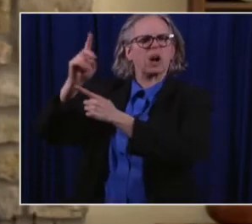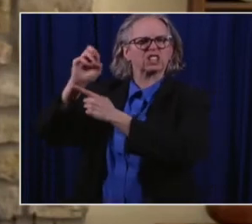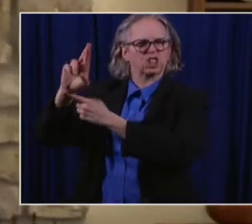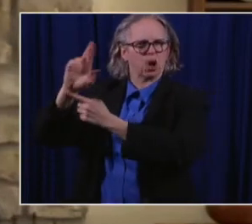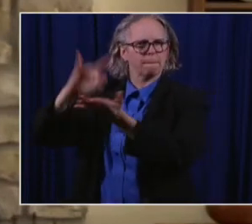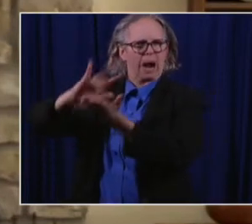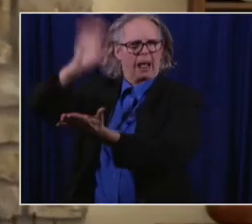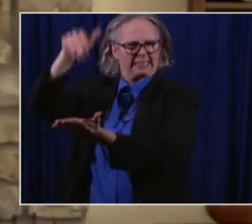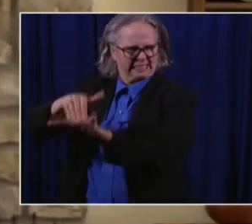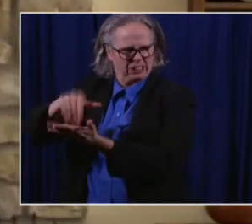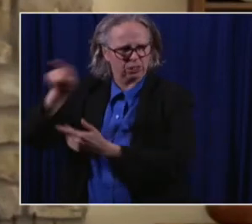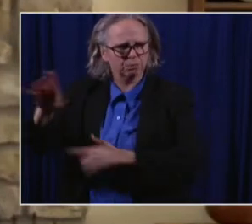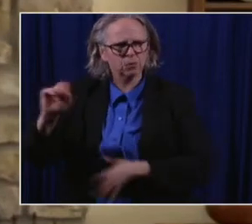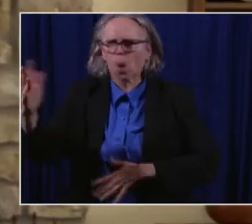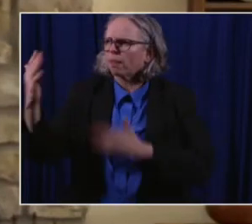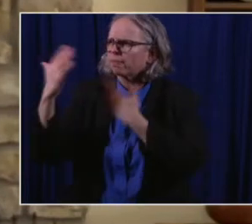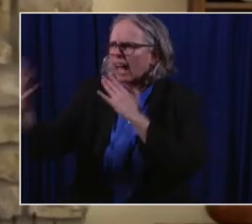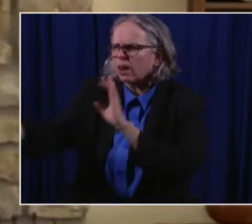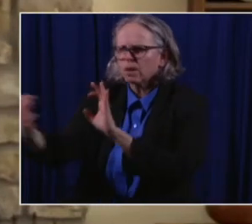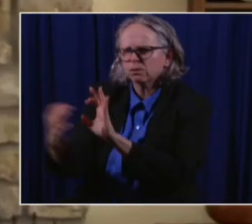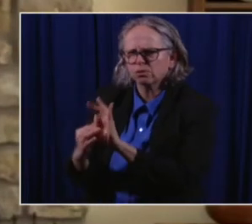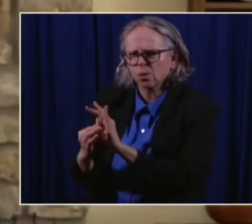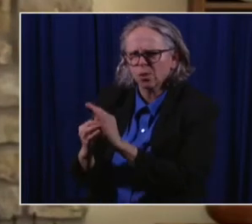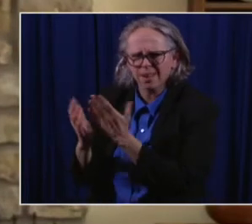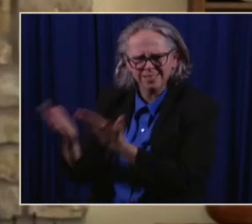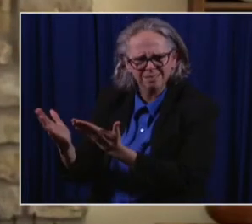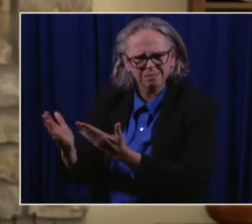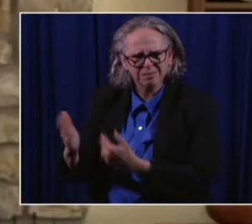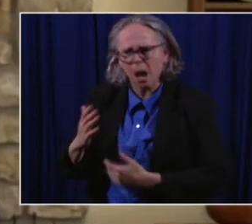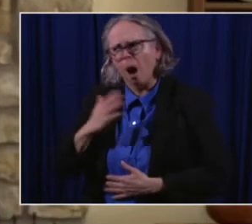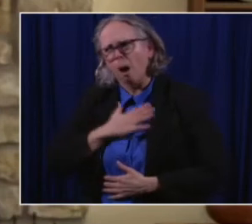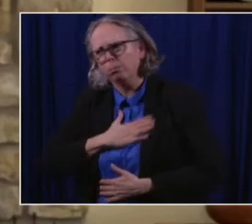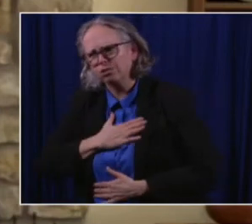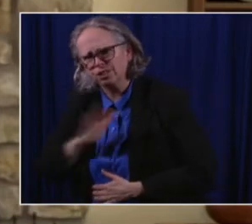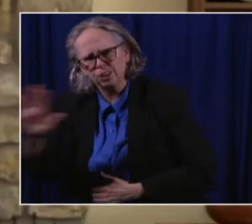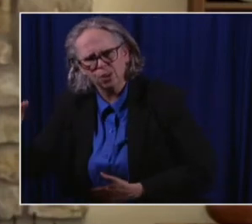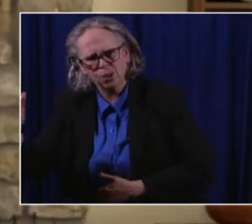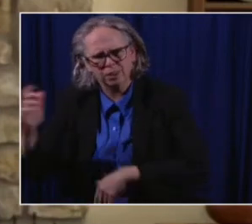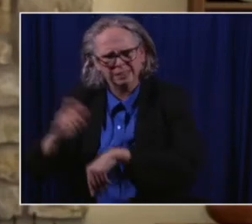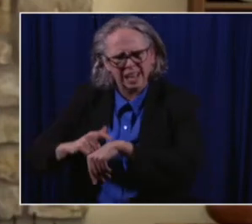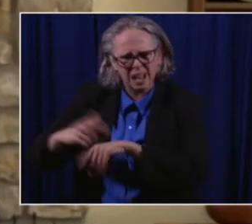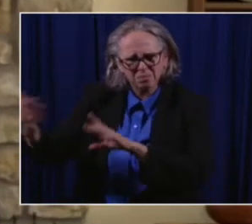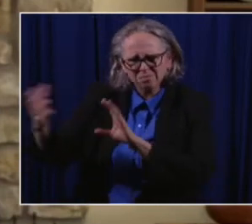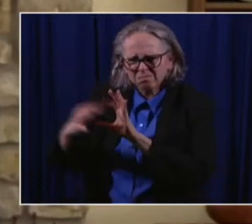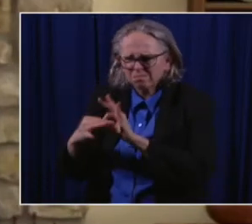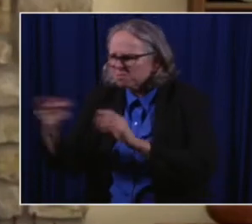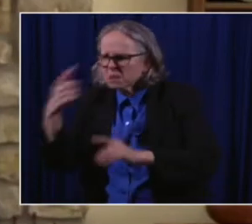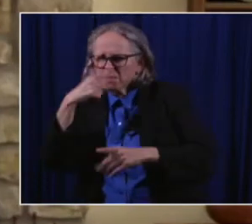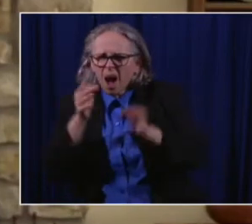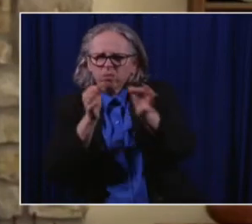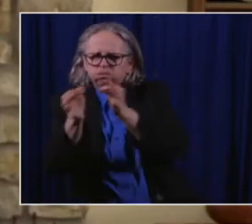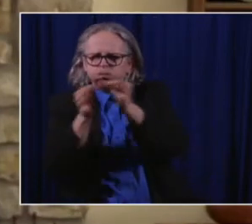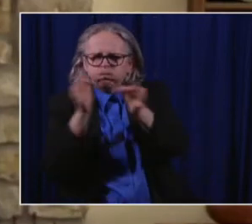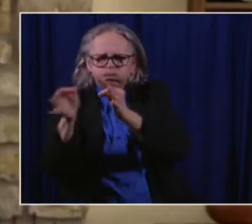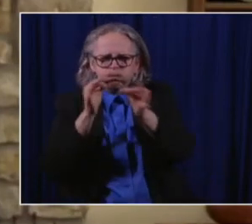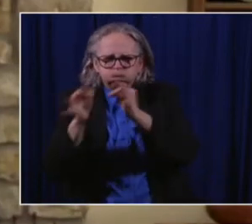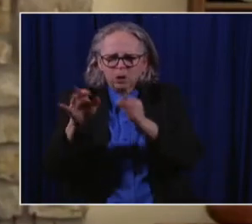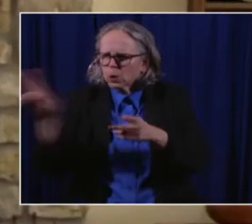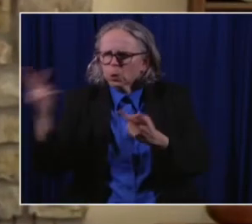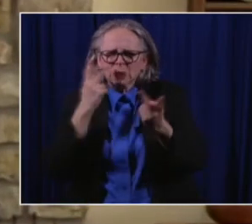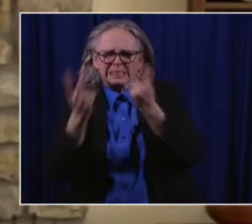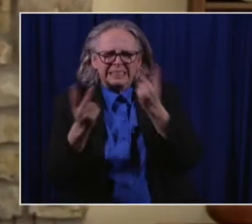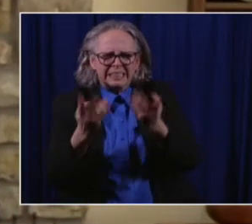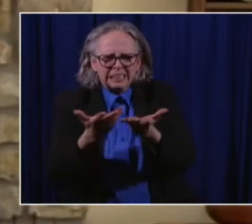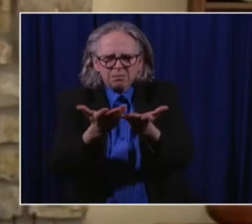appreciate it very, very much. And I wonder if you could just share with us, what what you've been seeing, what your